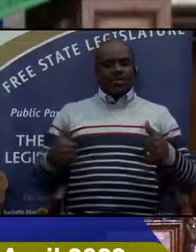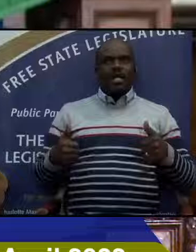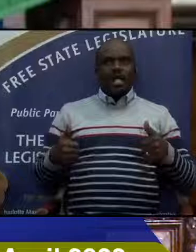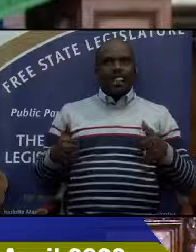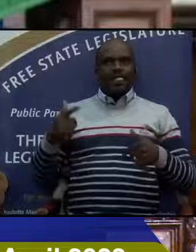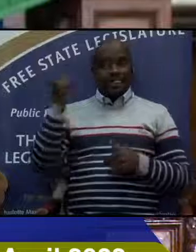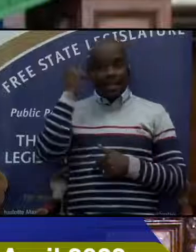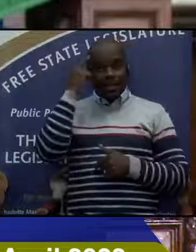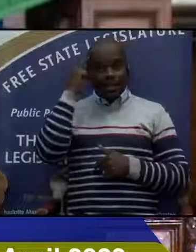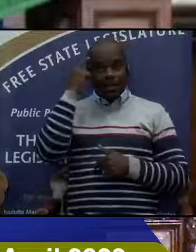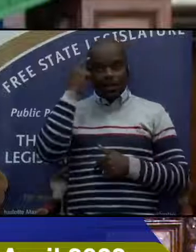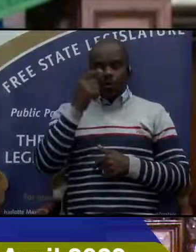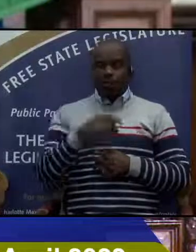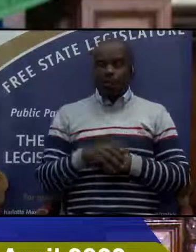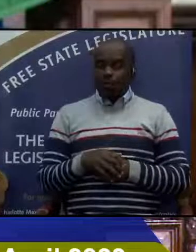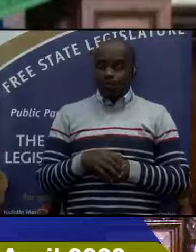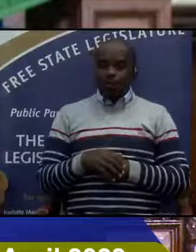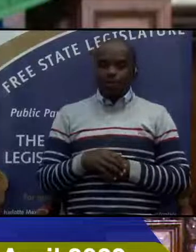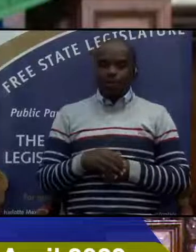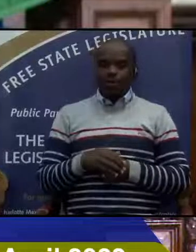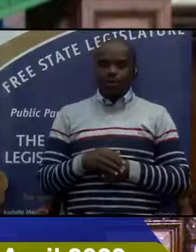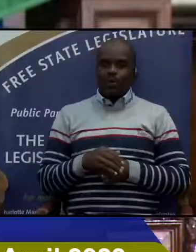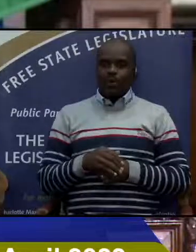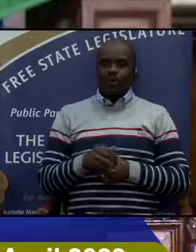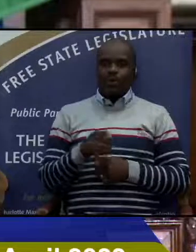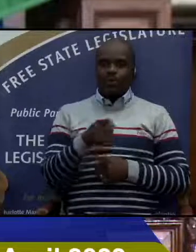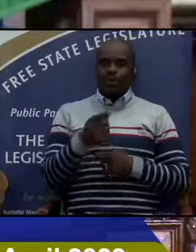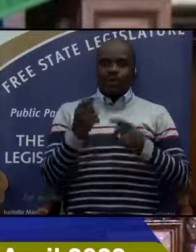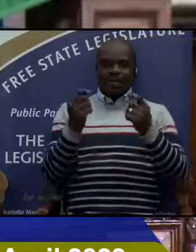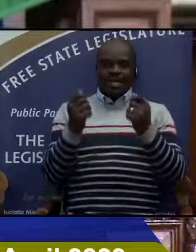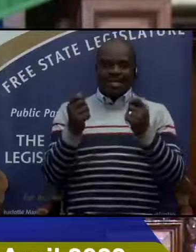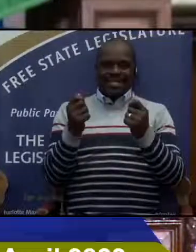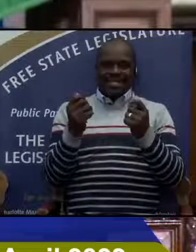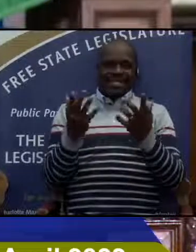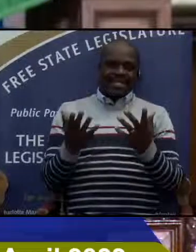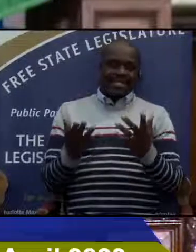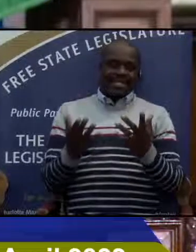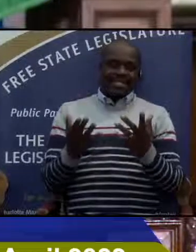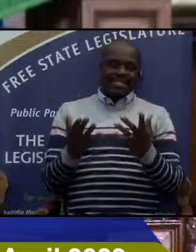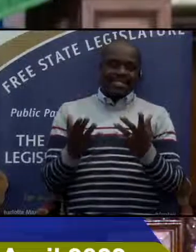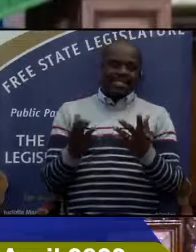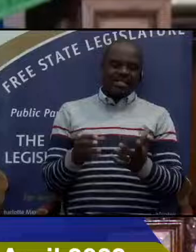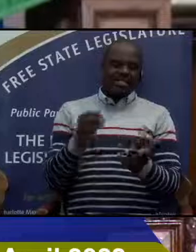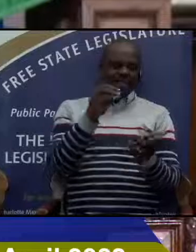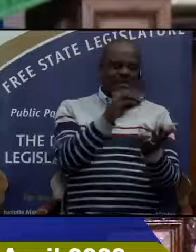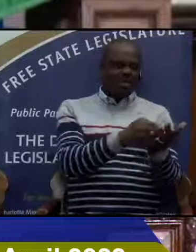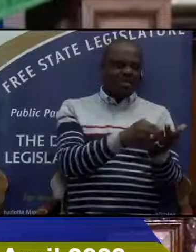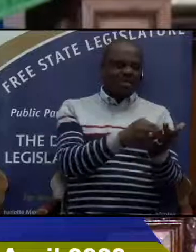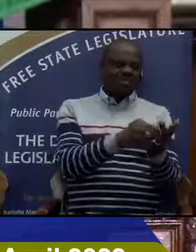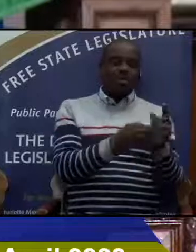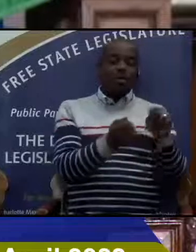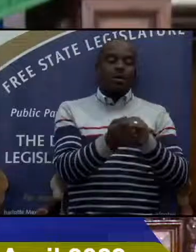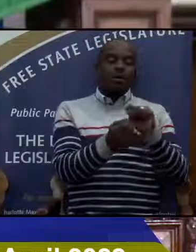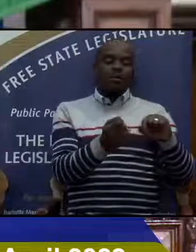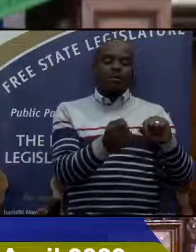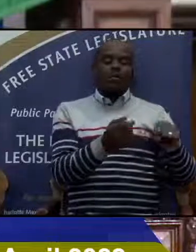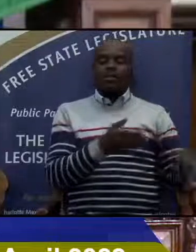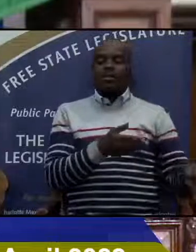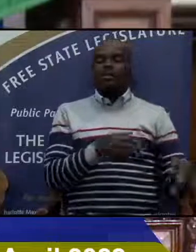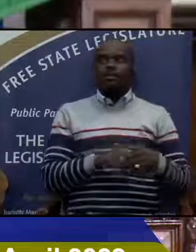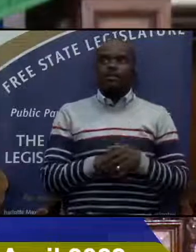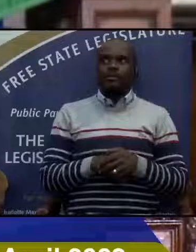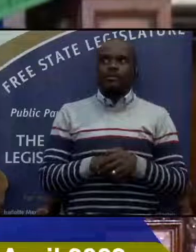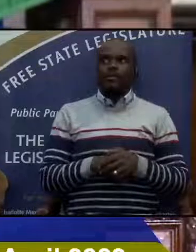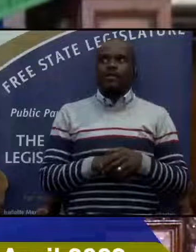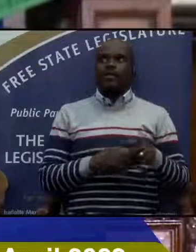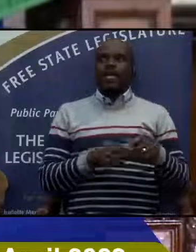network, while money is being reallocated to other provinces due to the inability of the Free State ANC-run